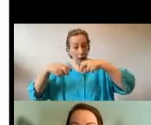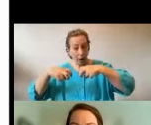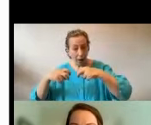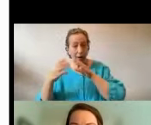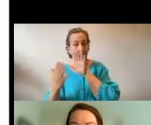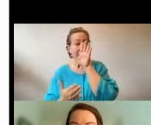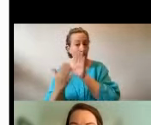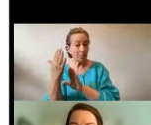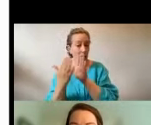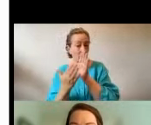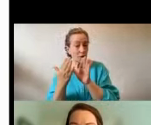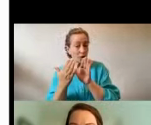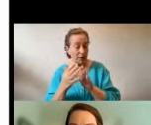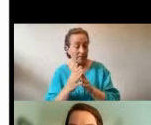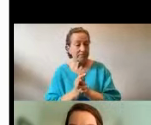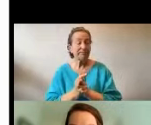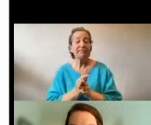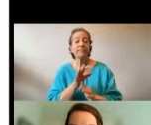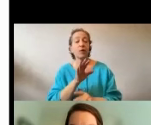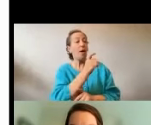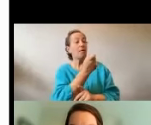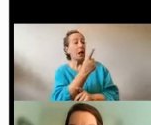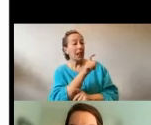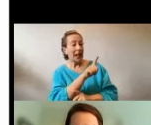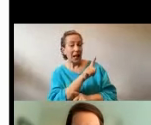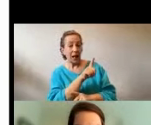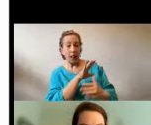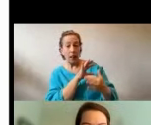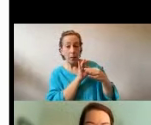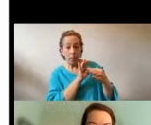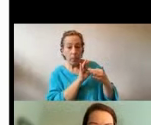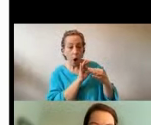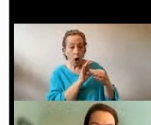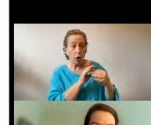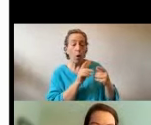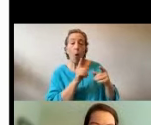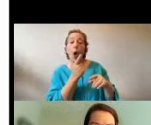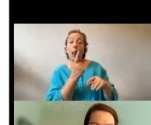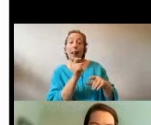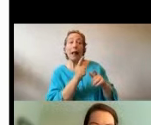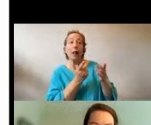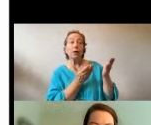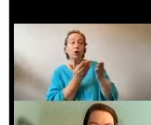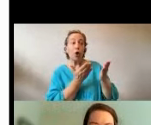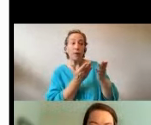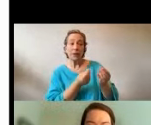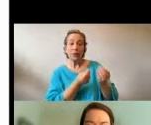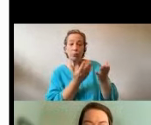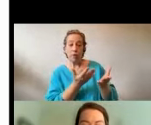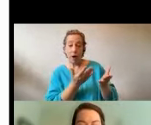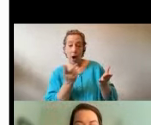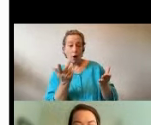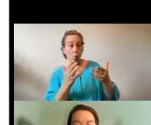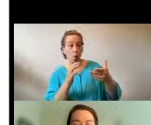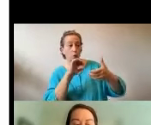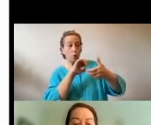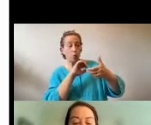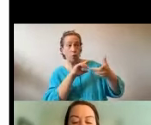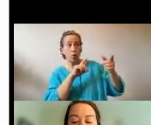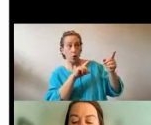the legal partner and you're trying to partner with, or you're a legal services provider, excuse me, and you're trying to partner with a